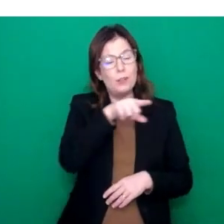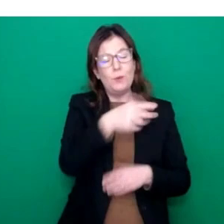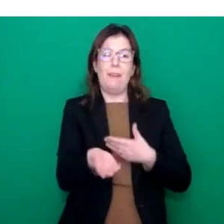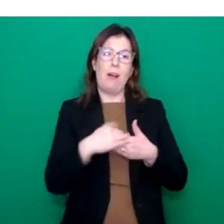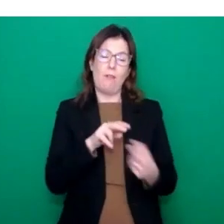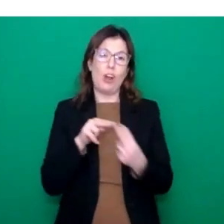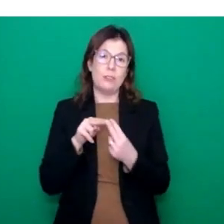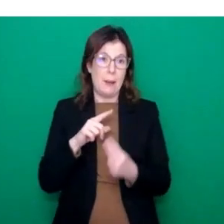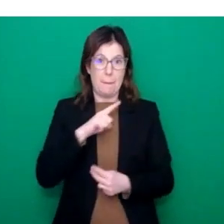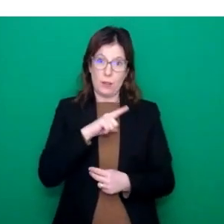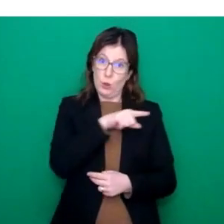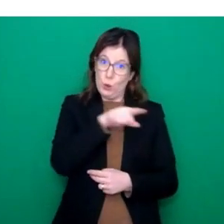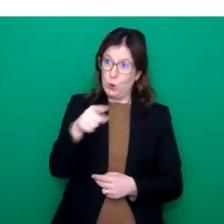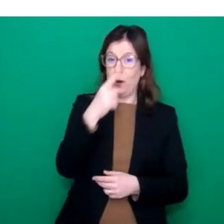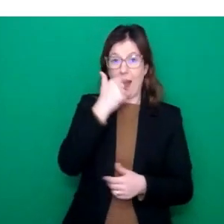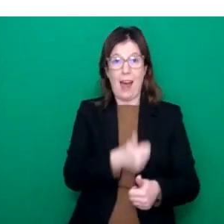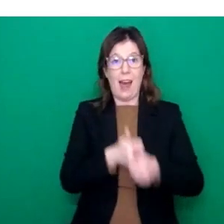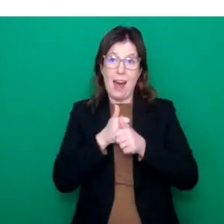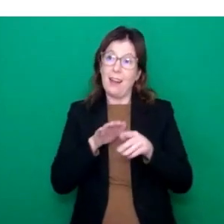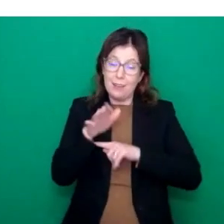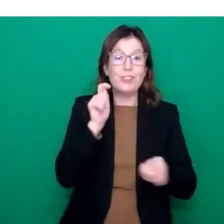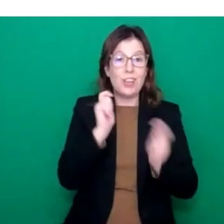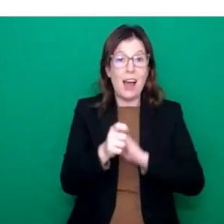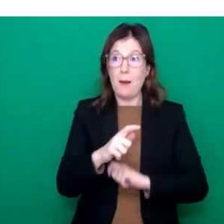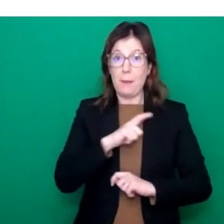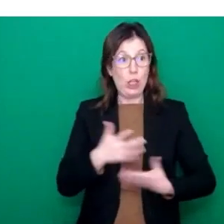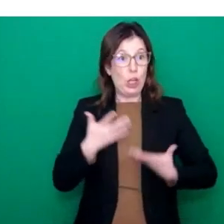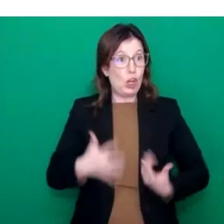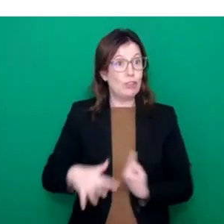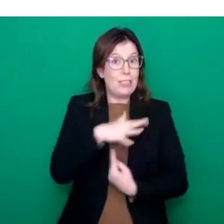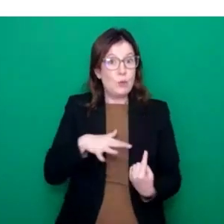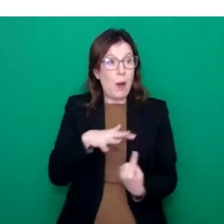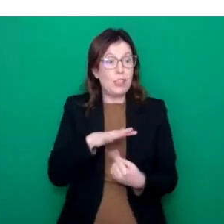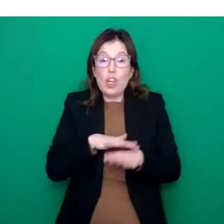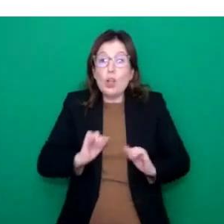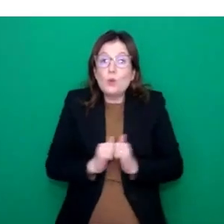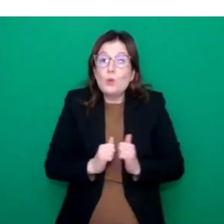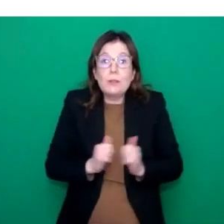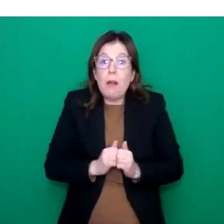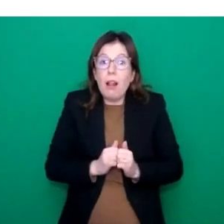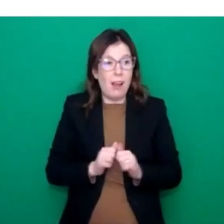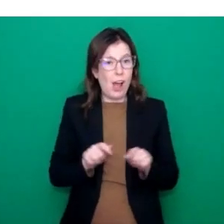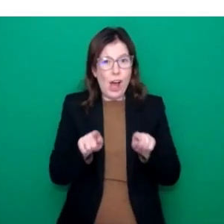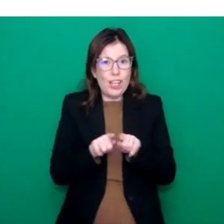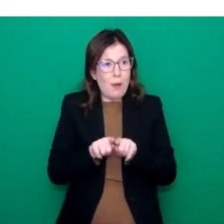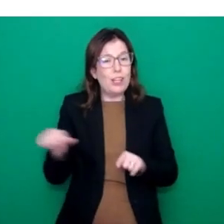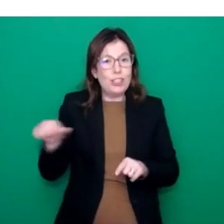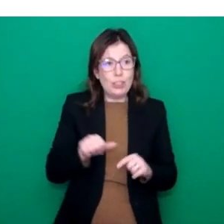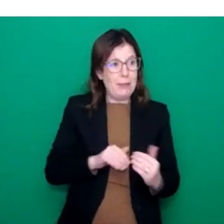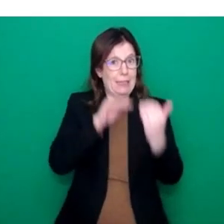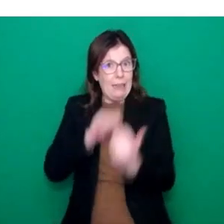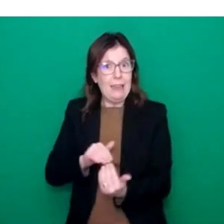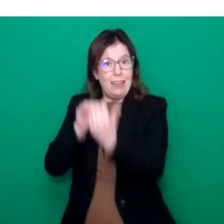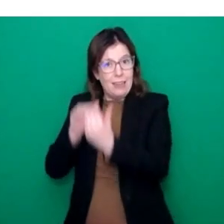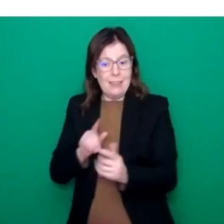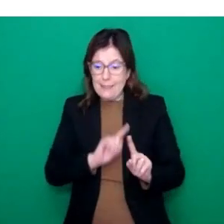of the change. Because actually, if it's not fit for purpose and when not one size fits all, let's see about creating a new emerging evidence base that